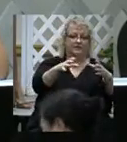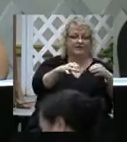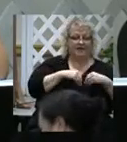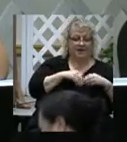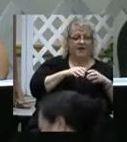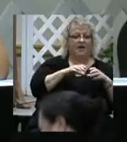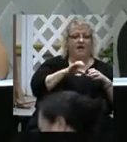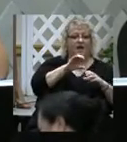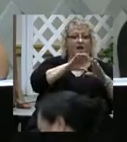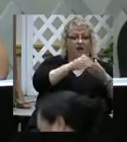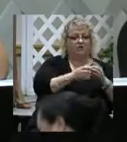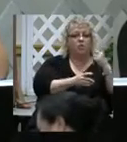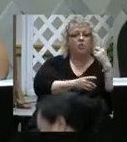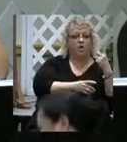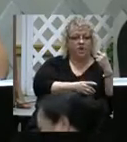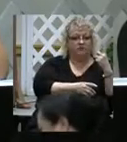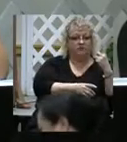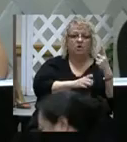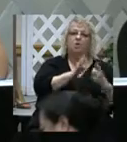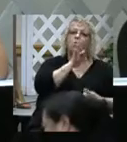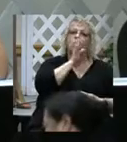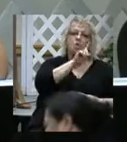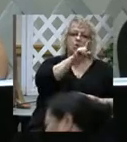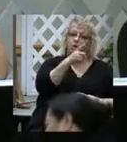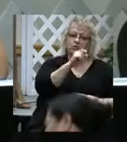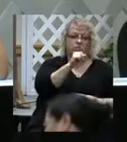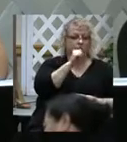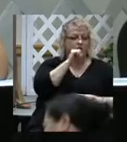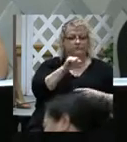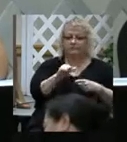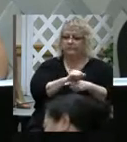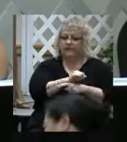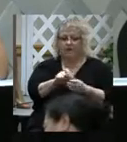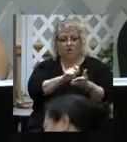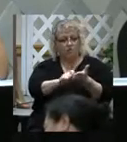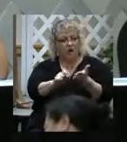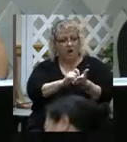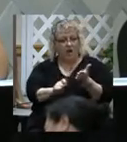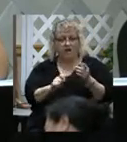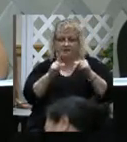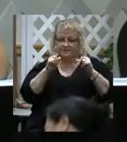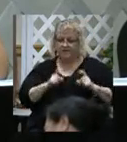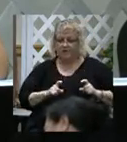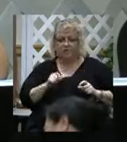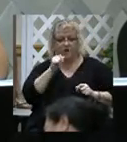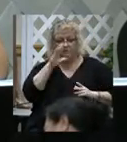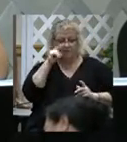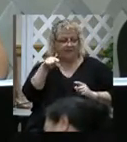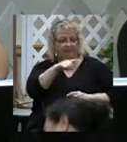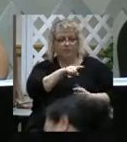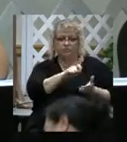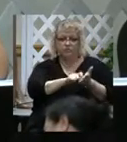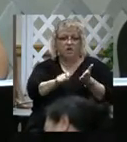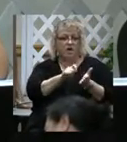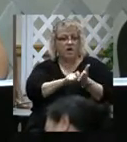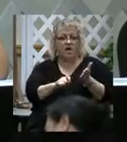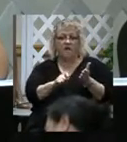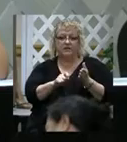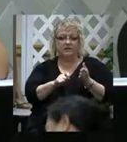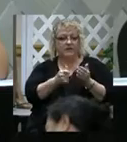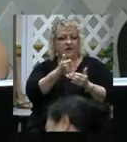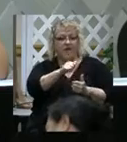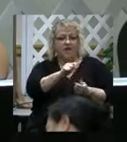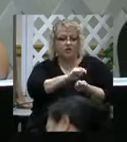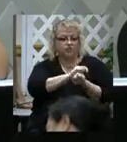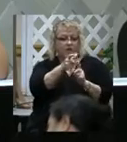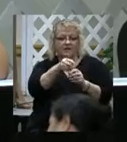it's oral only. They do not do any exercise in writing because we do not expect them to have anything